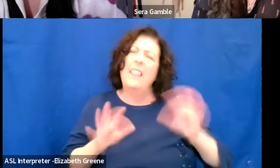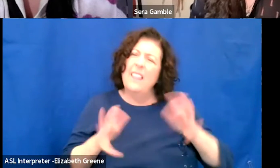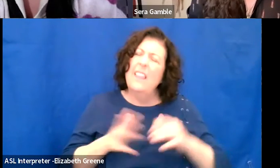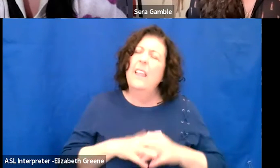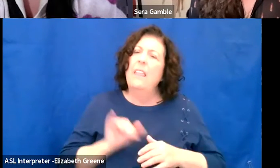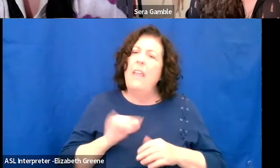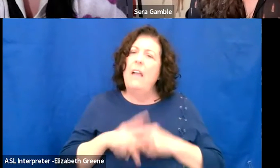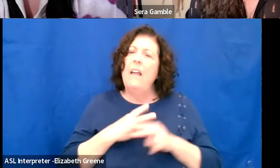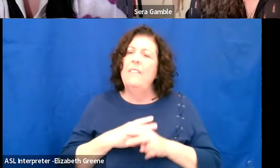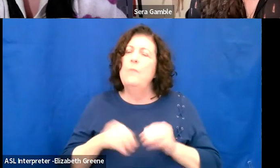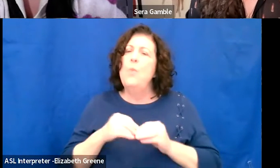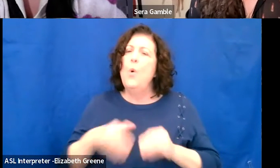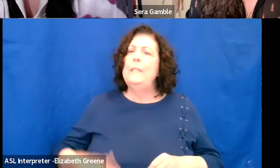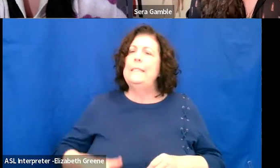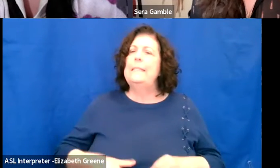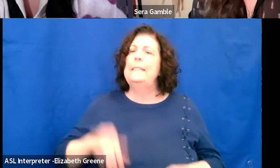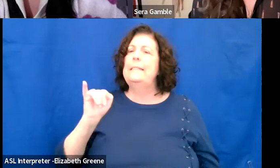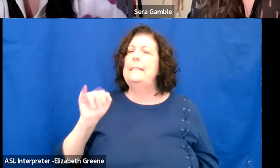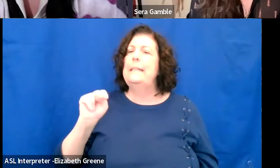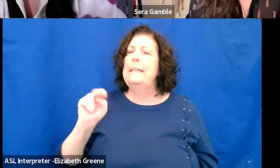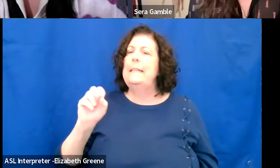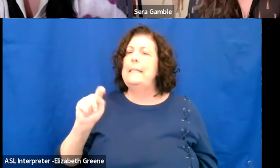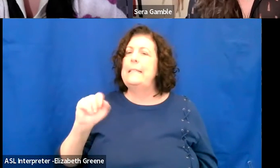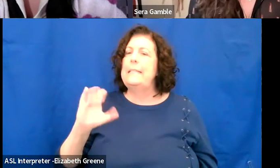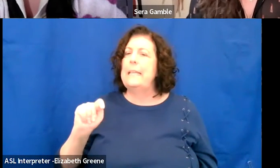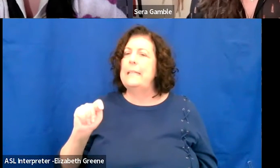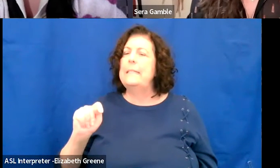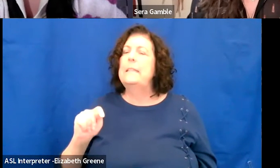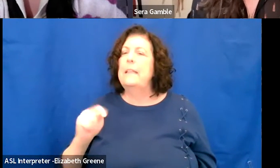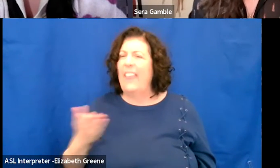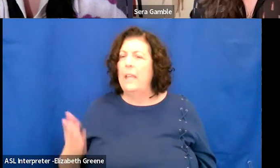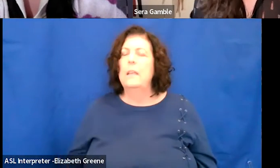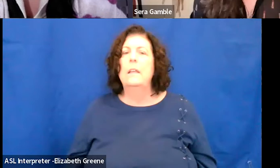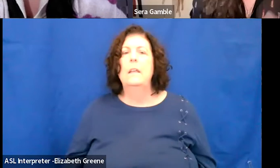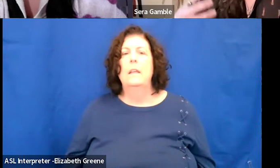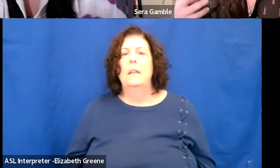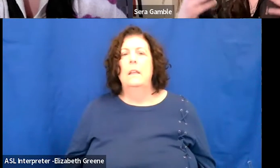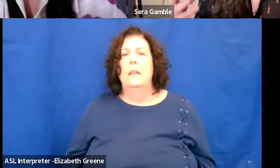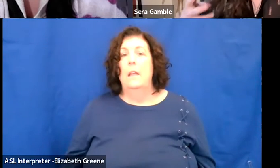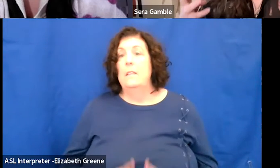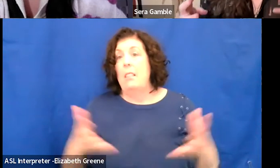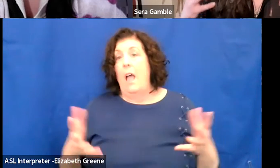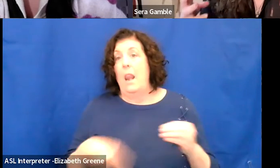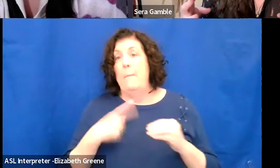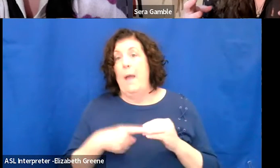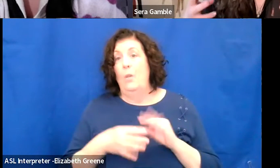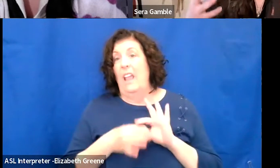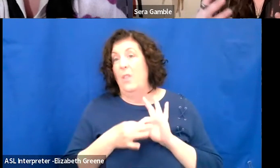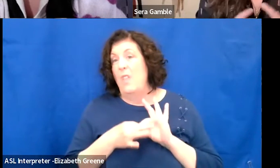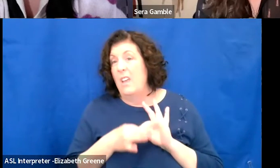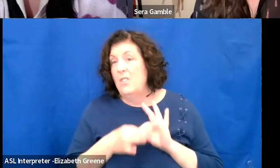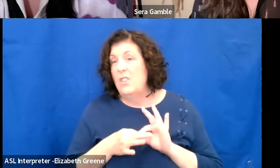that are, you know, they are about just, like a lot about just the relationship between